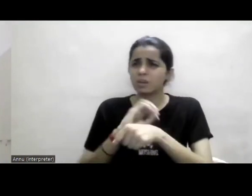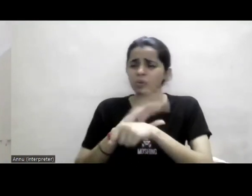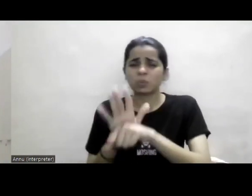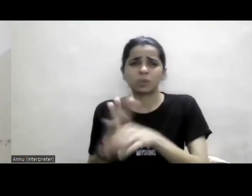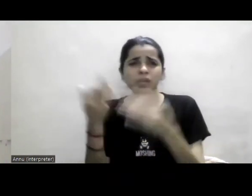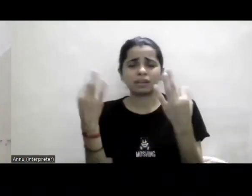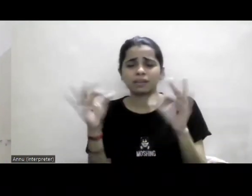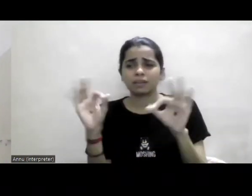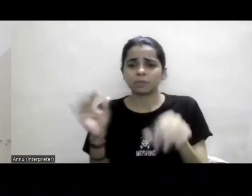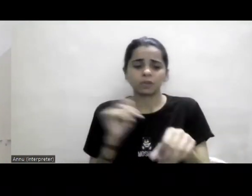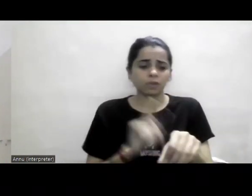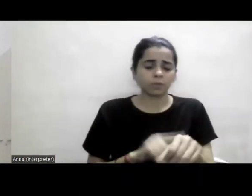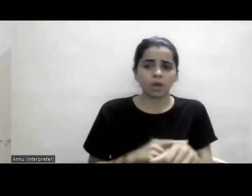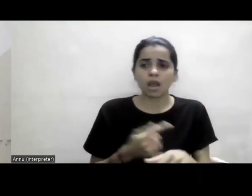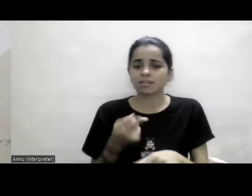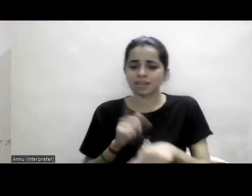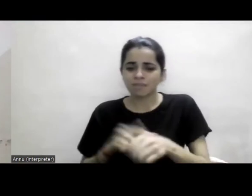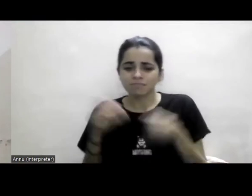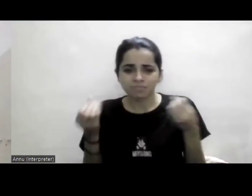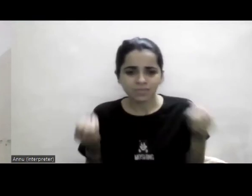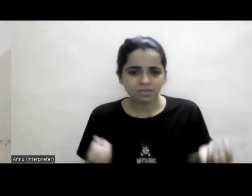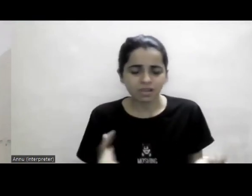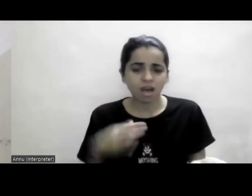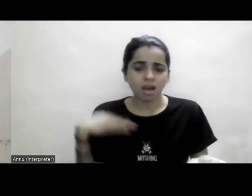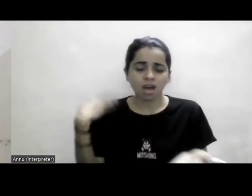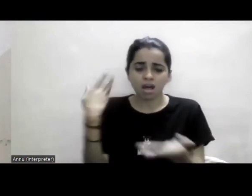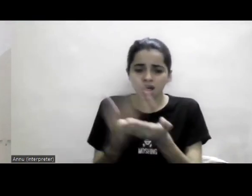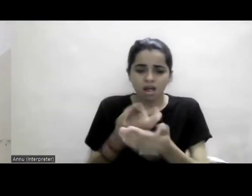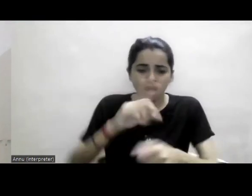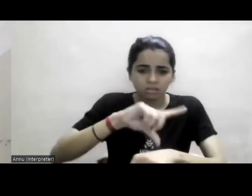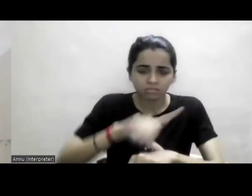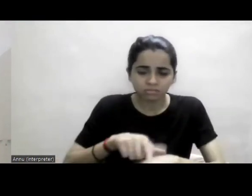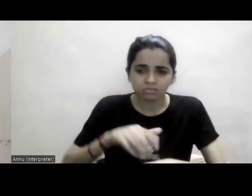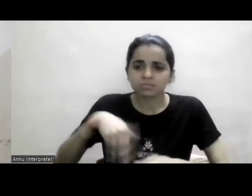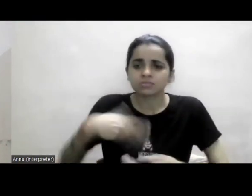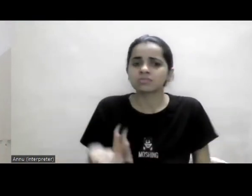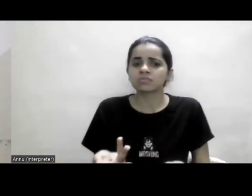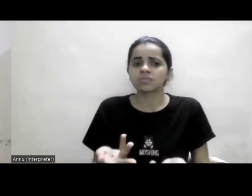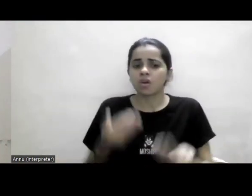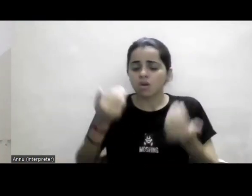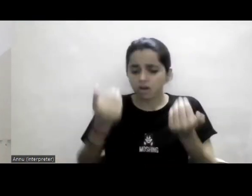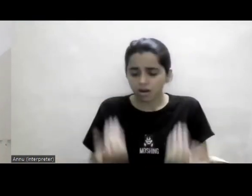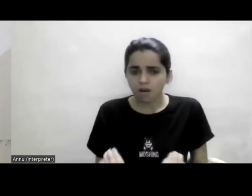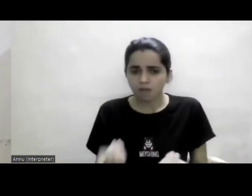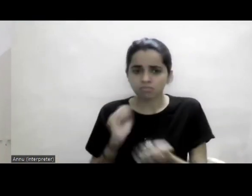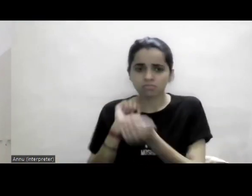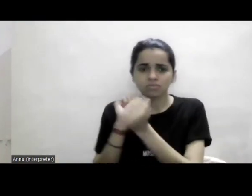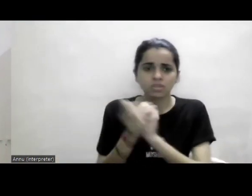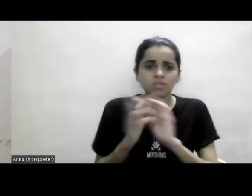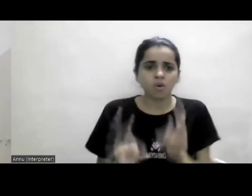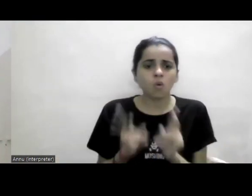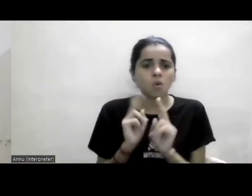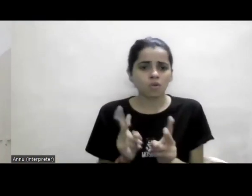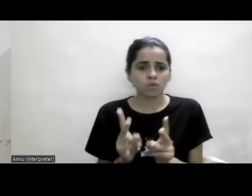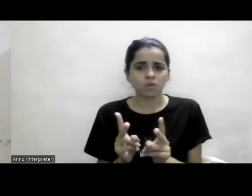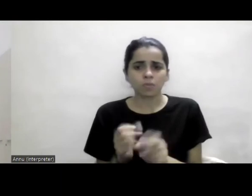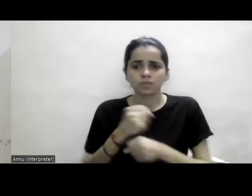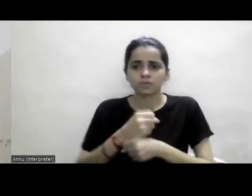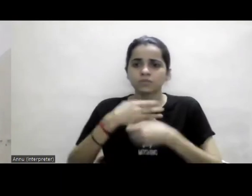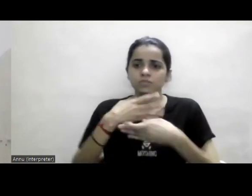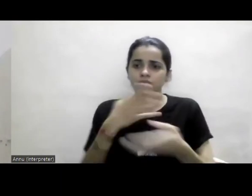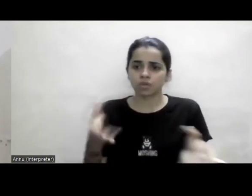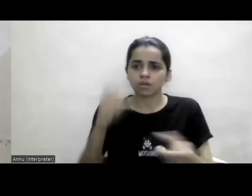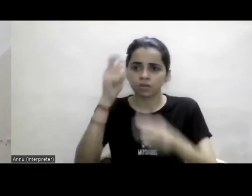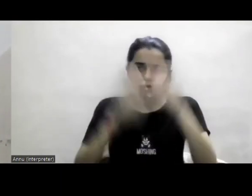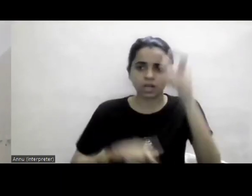the post-COVID time, how it has changed. So this new normal, the so-called new normal that we